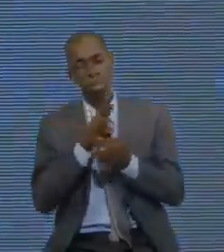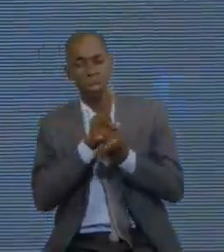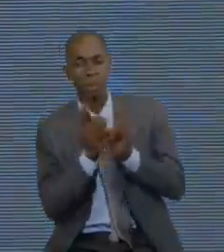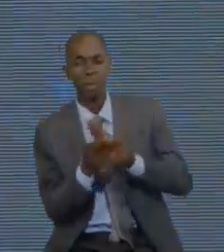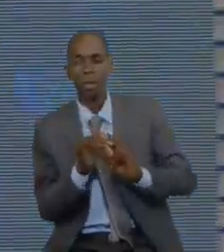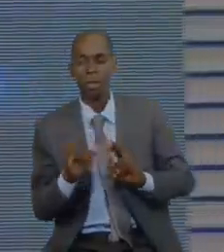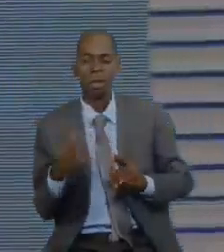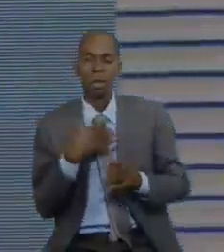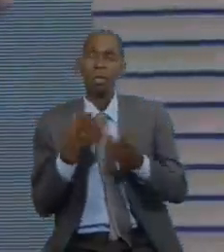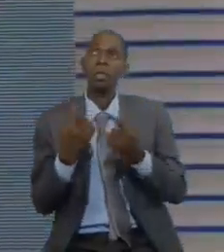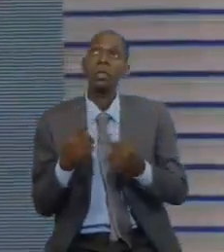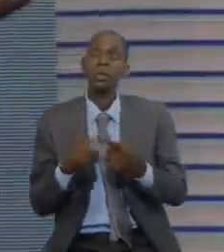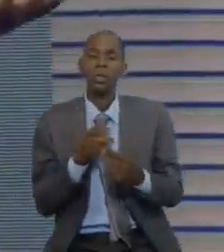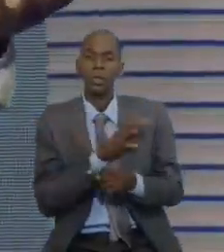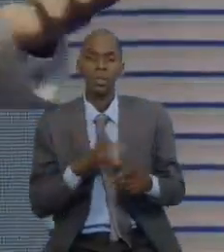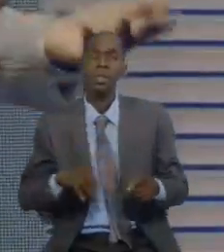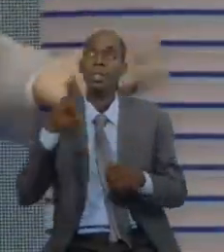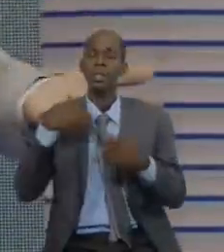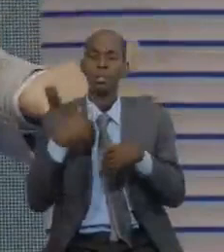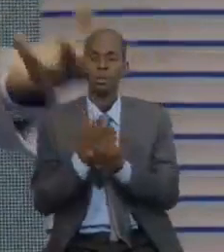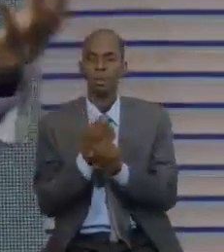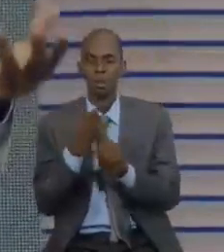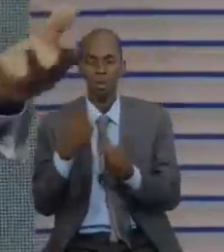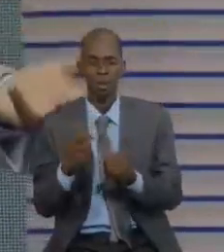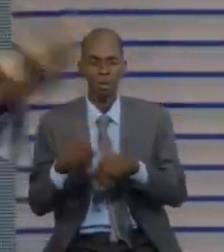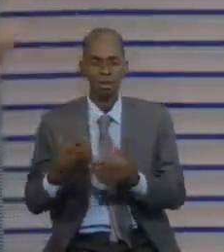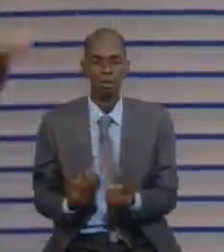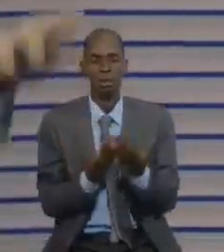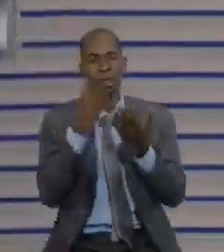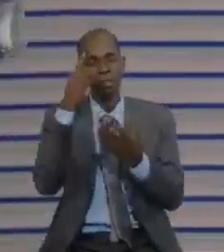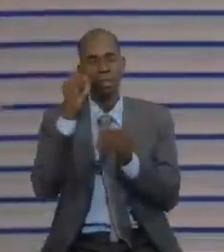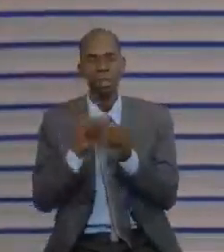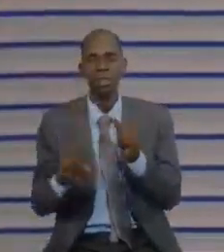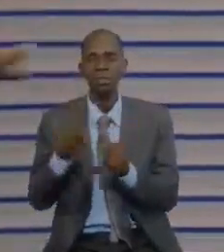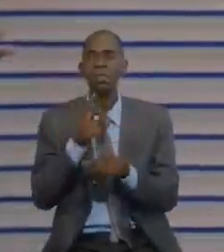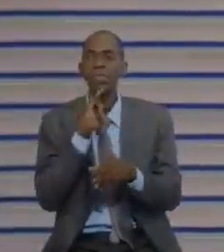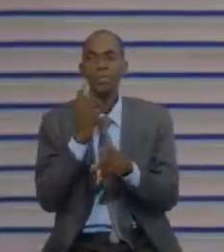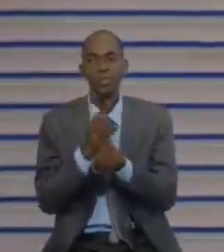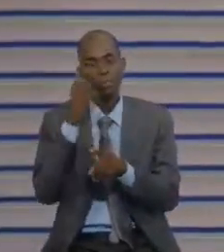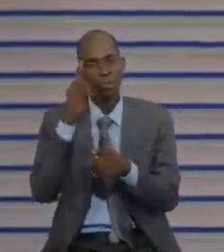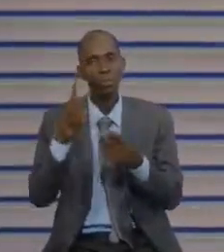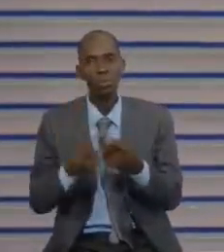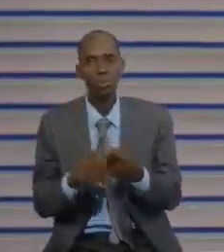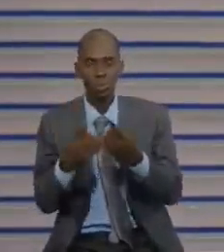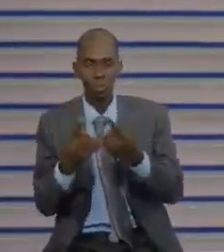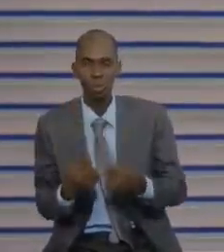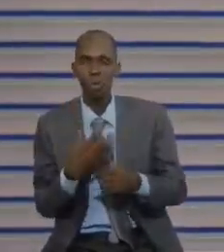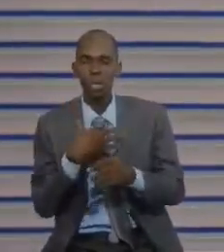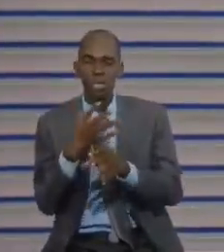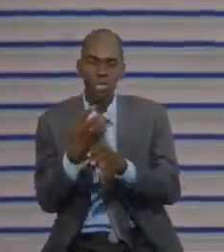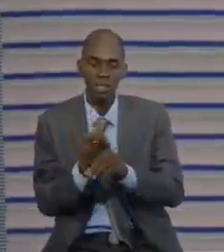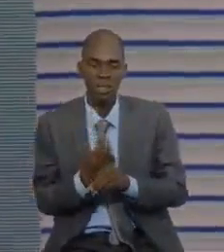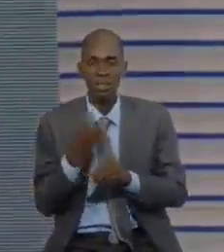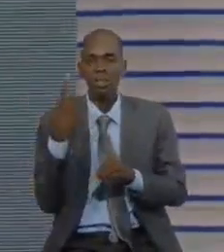to Christ, he has made the atonement already. We'll just collect, we'll just receive the result of that atonement from